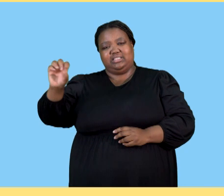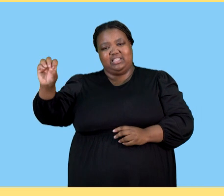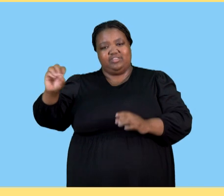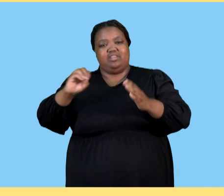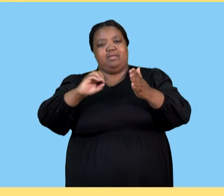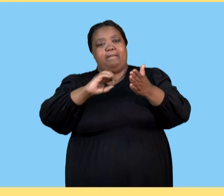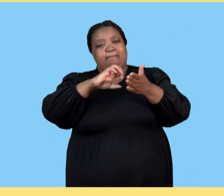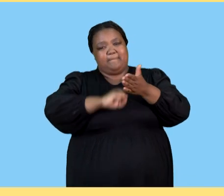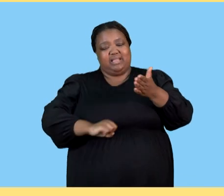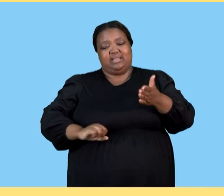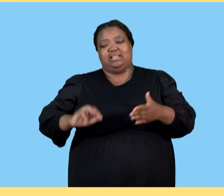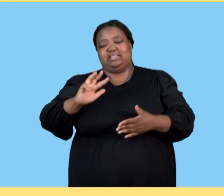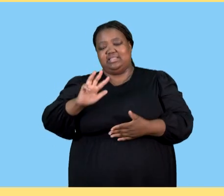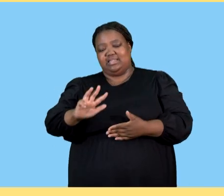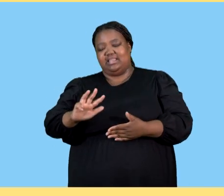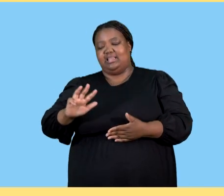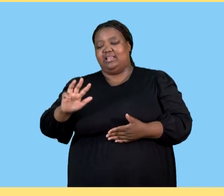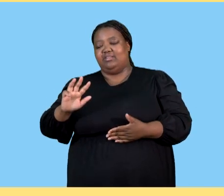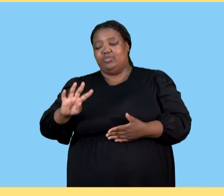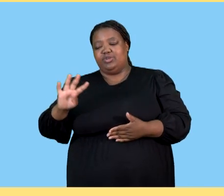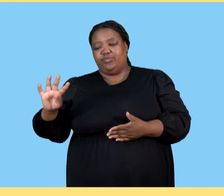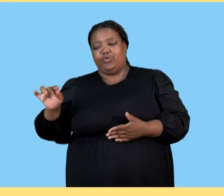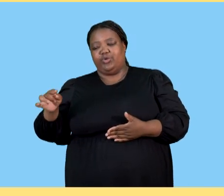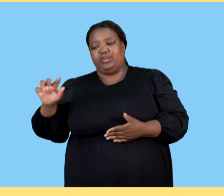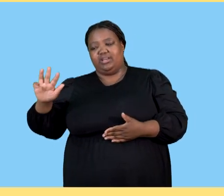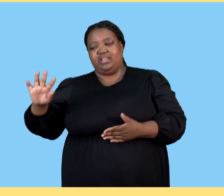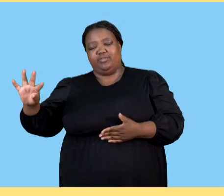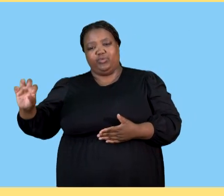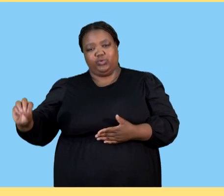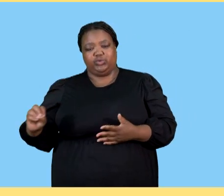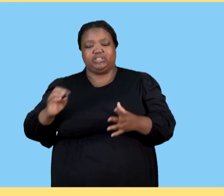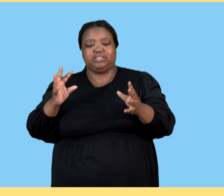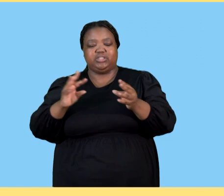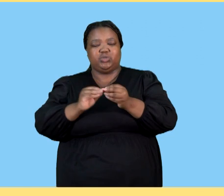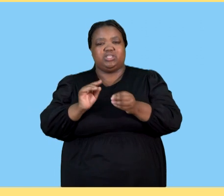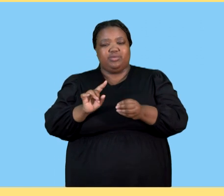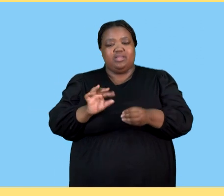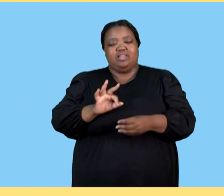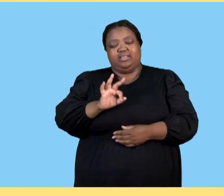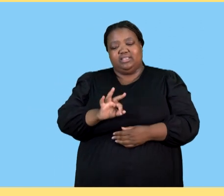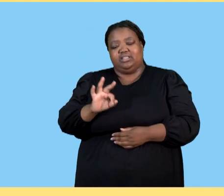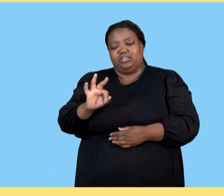minus 44,940. I'll end up with